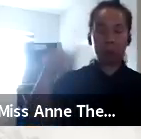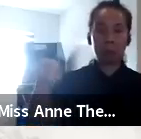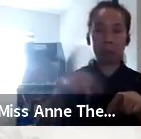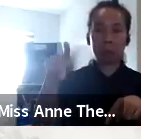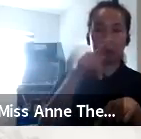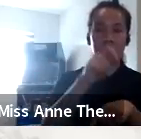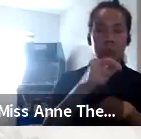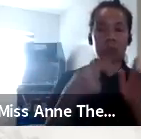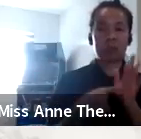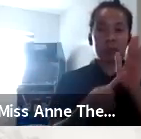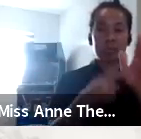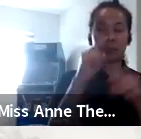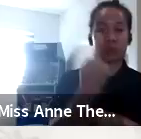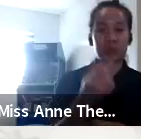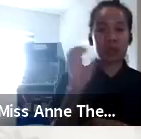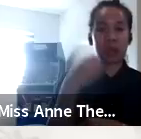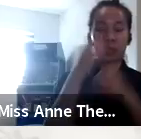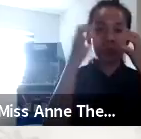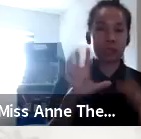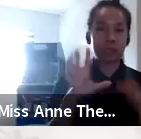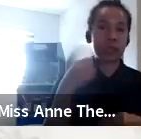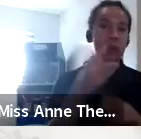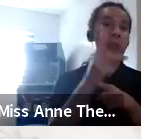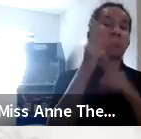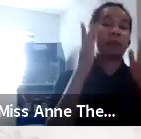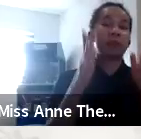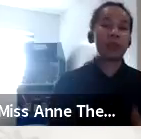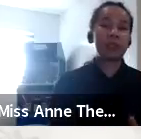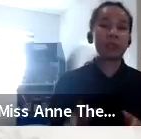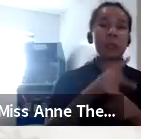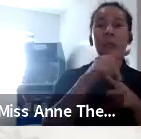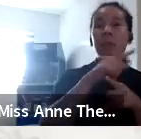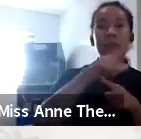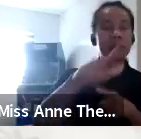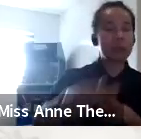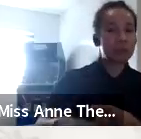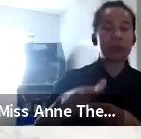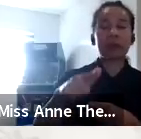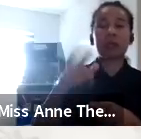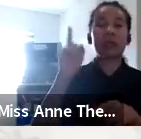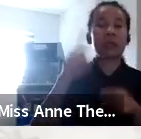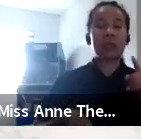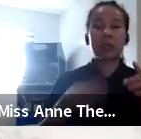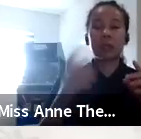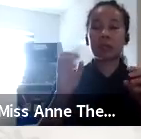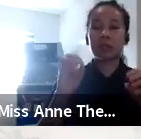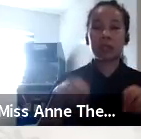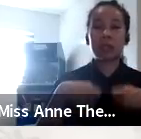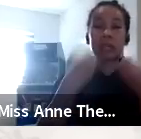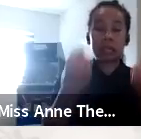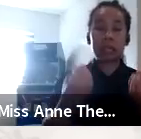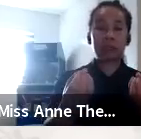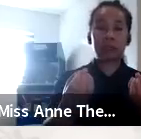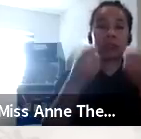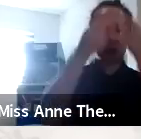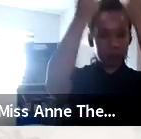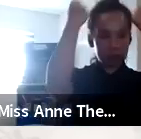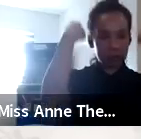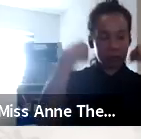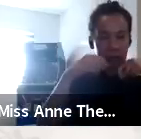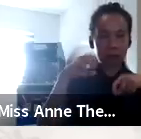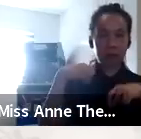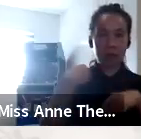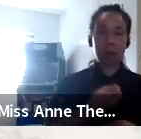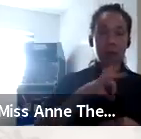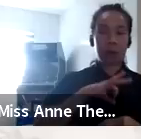awards. Our teachers, our professors, principals, deans cannot put our medals, our physical medals, the way